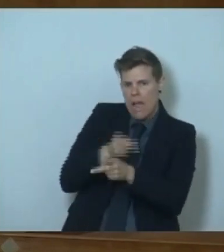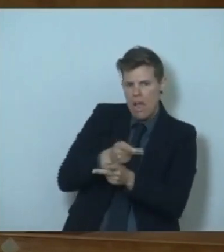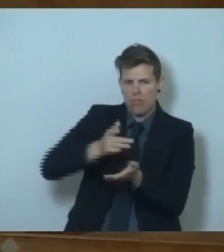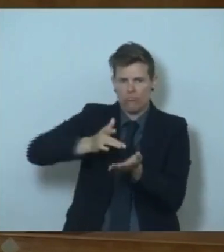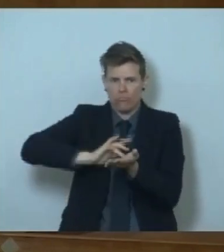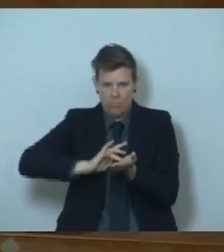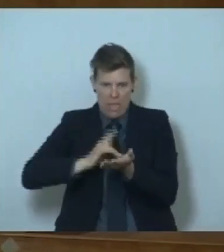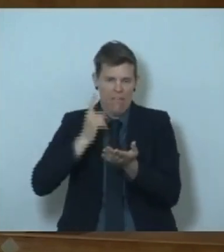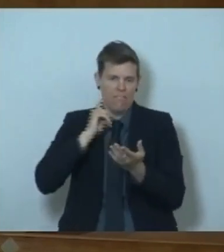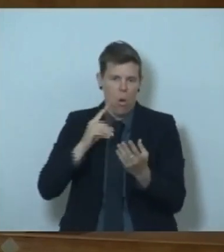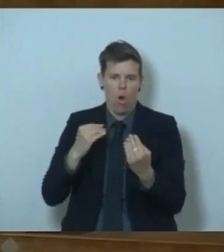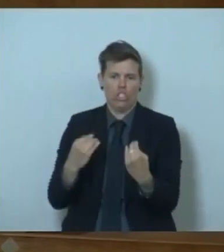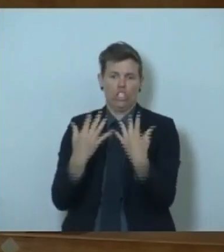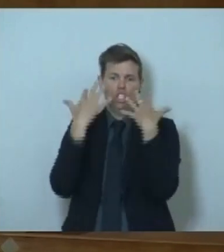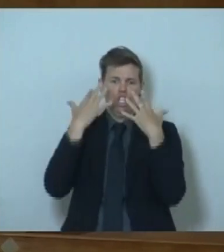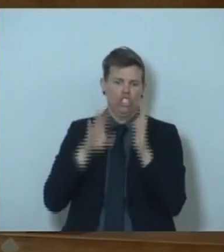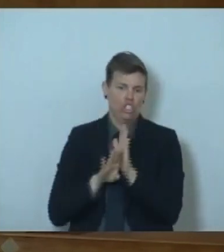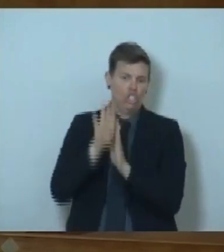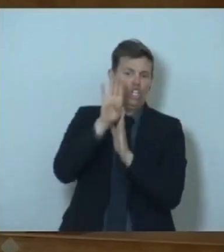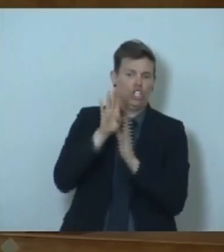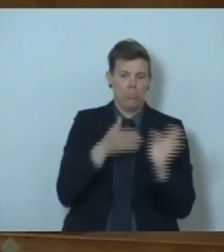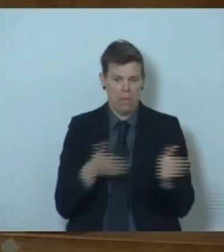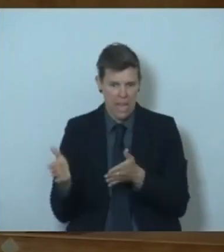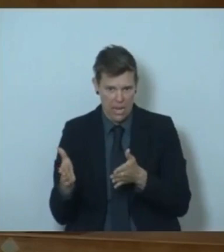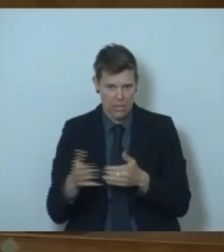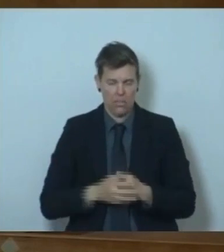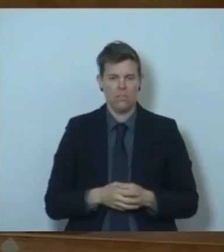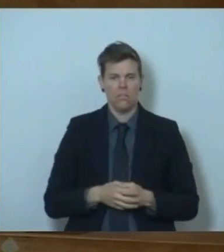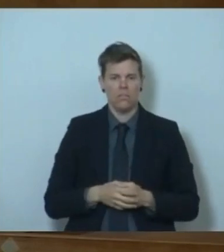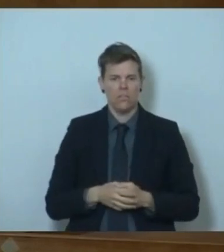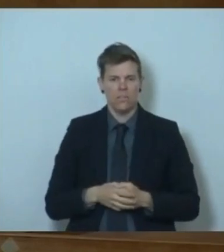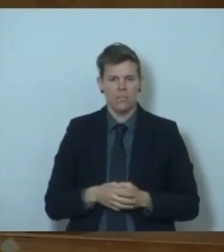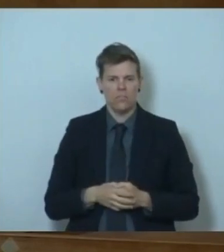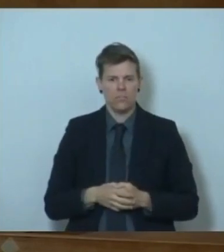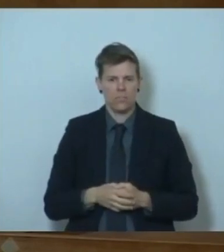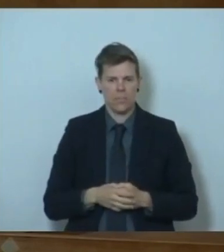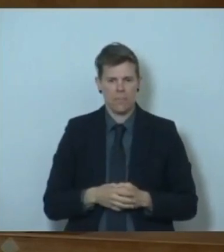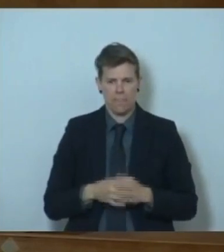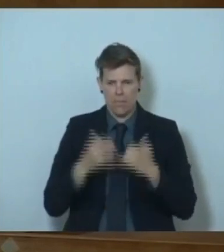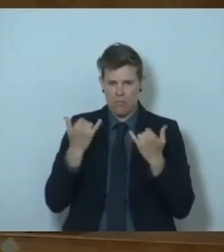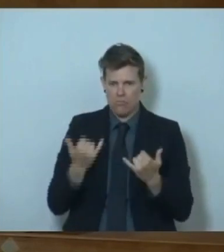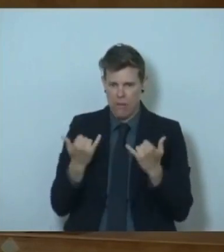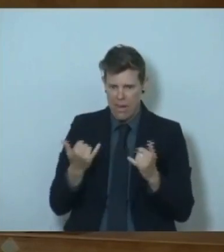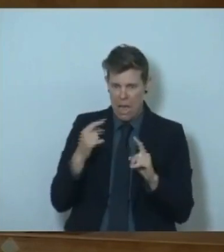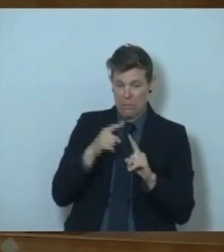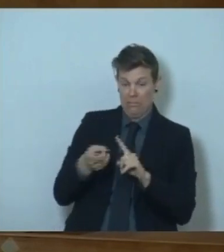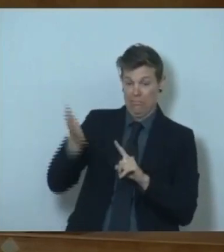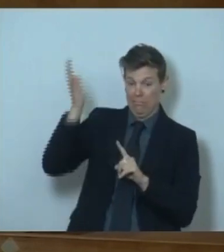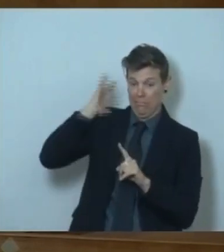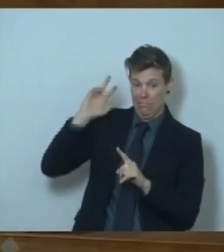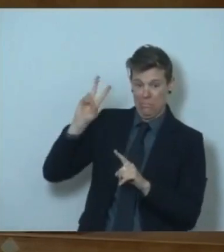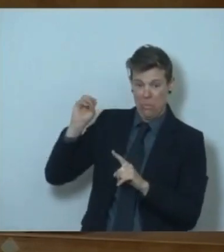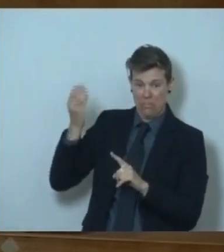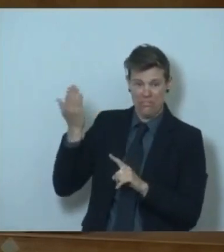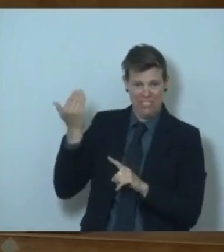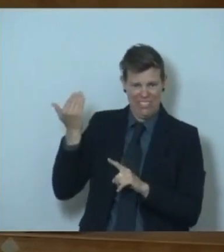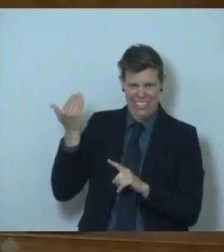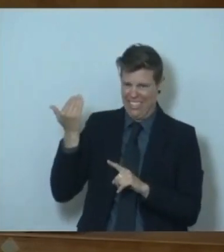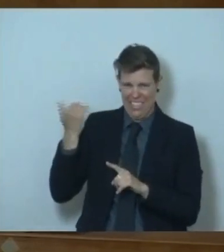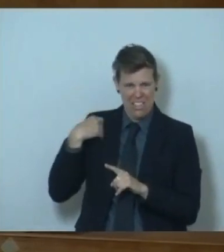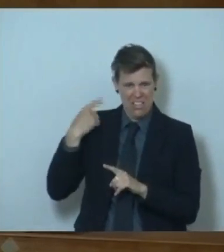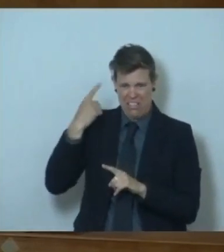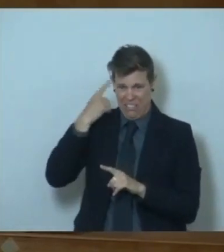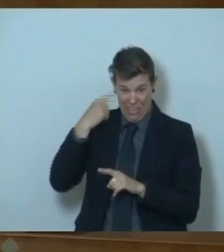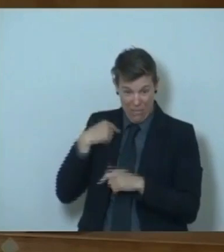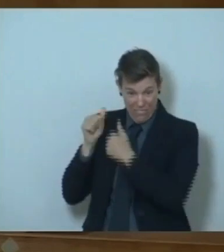there's to go to a 2015 document and think that might be the only thing we're using would be a mistake. There's a lot more detailed